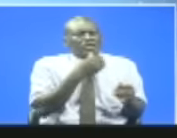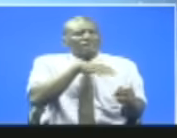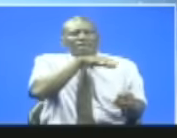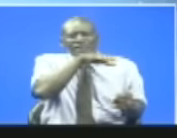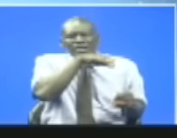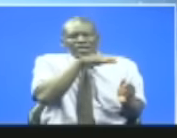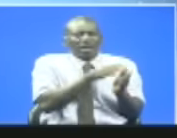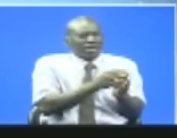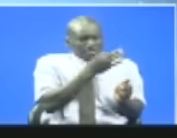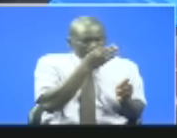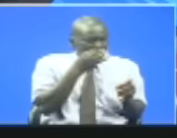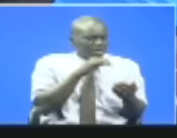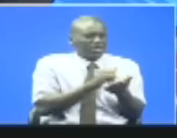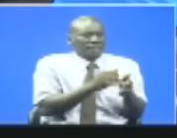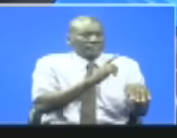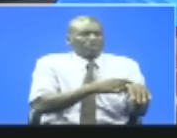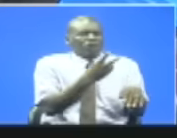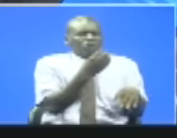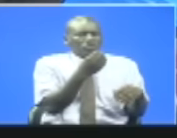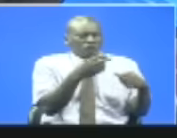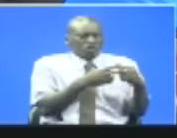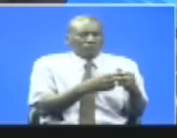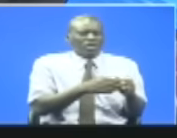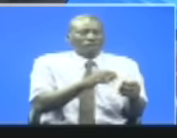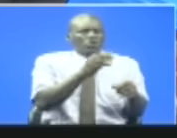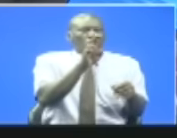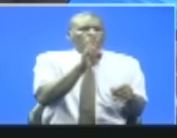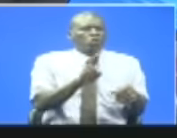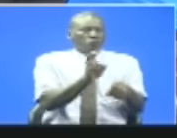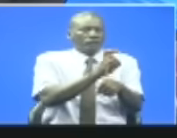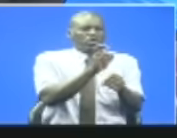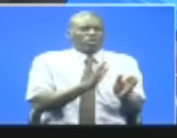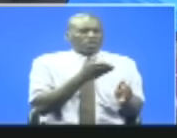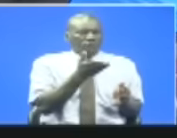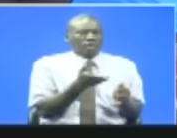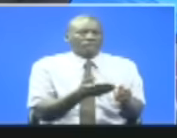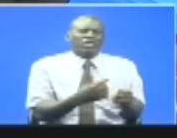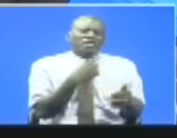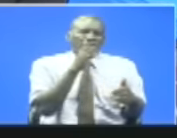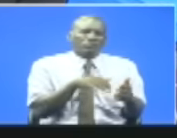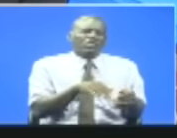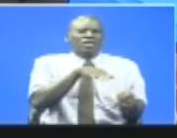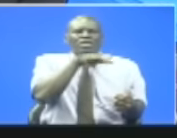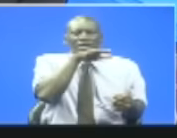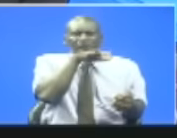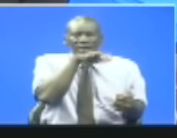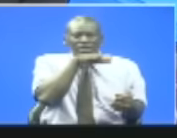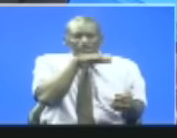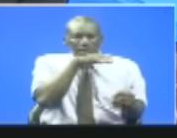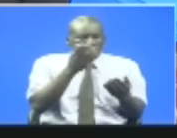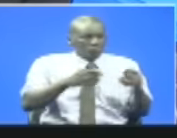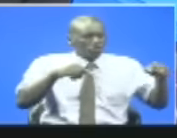and Mwai Kibaki. Uhuru is an observer. He says Raila caused the